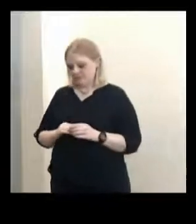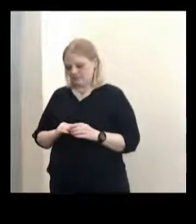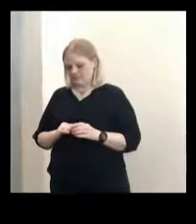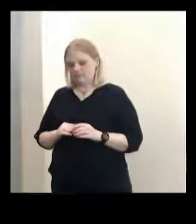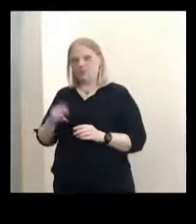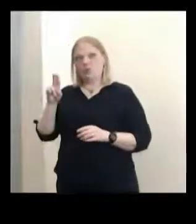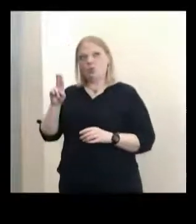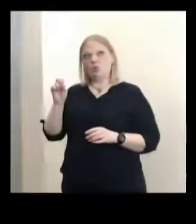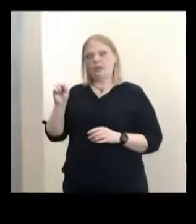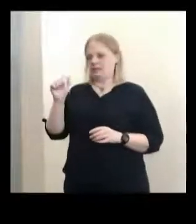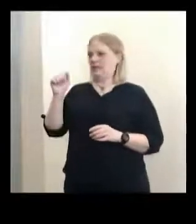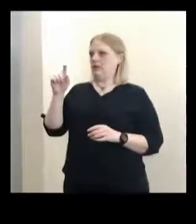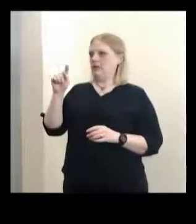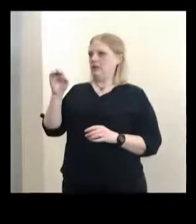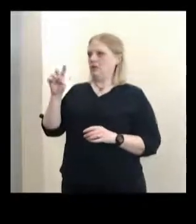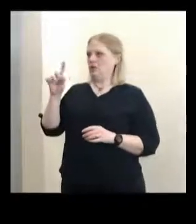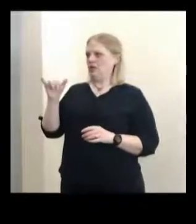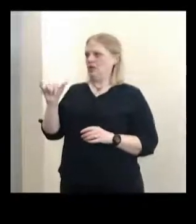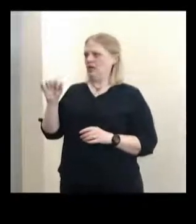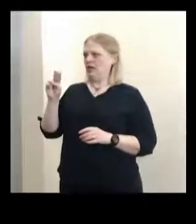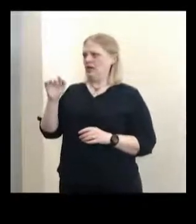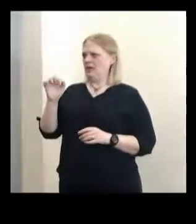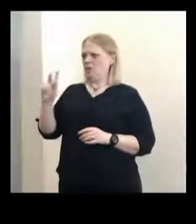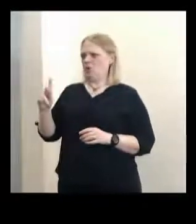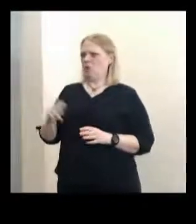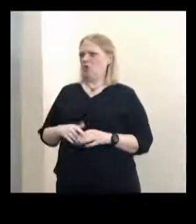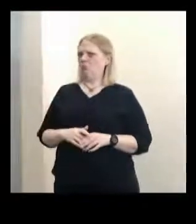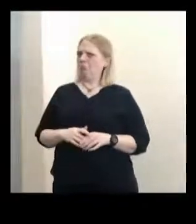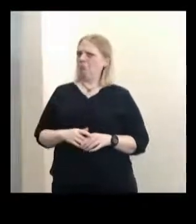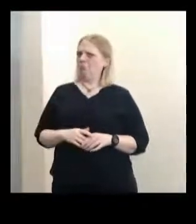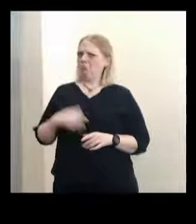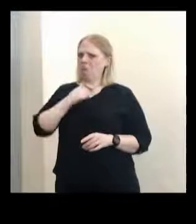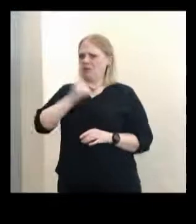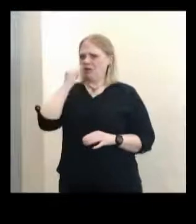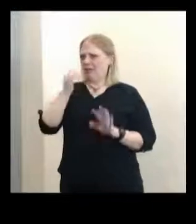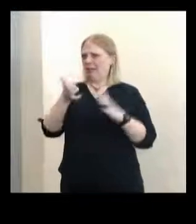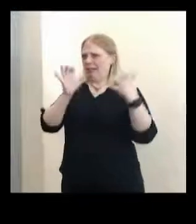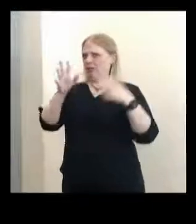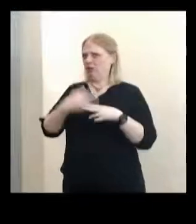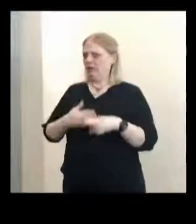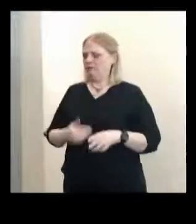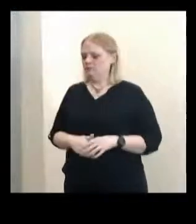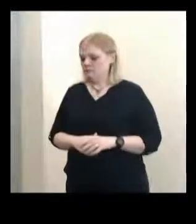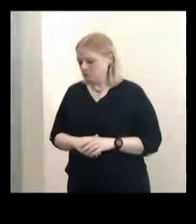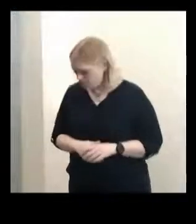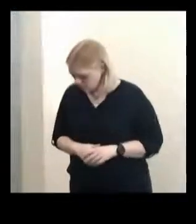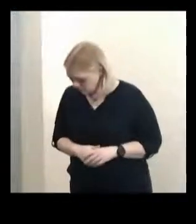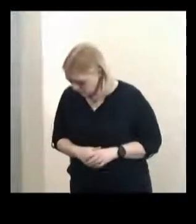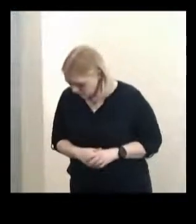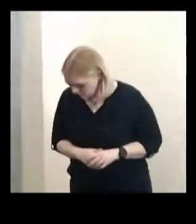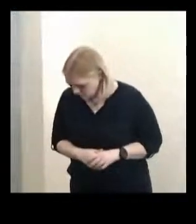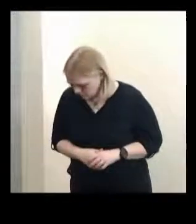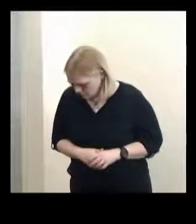USA Today, Mark Longerial. Sorry if I messed up your name.